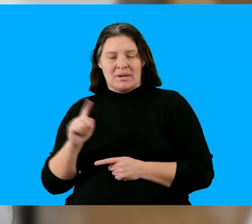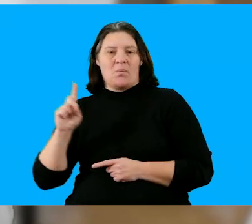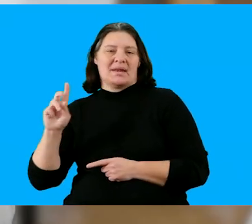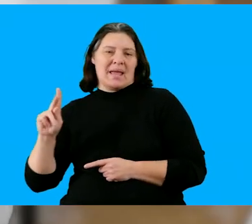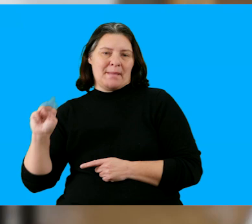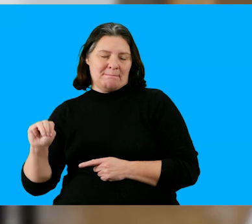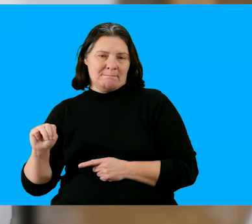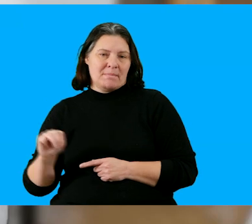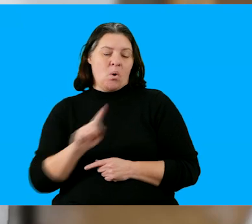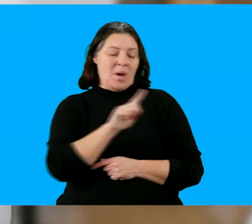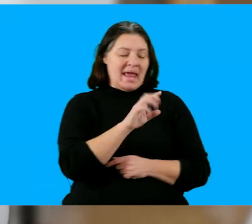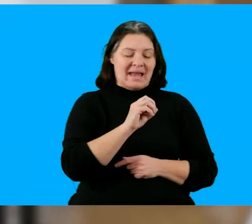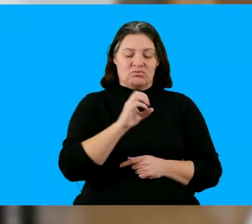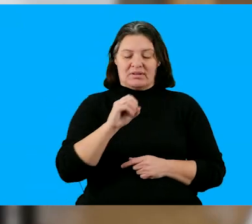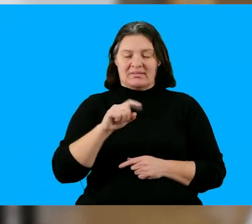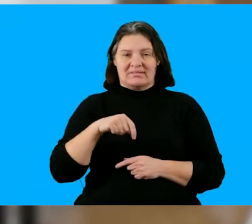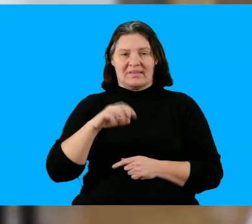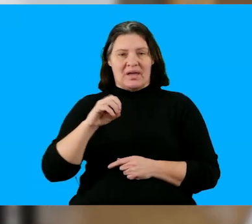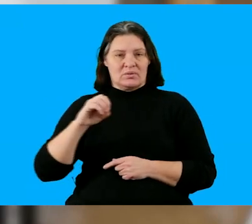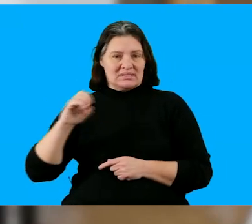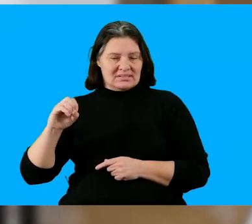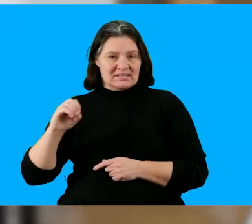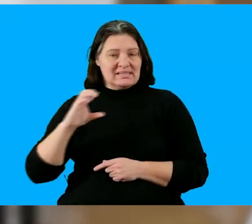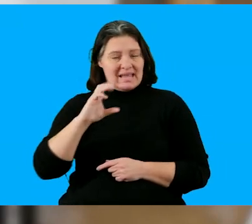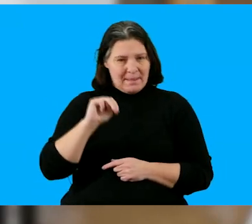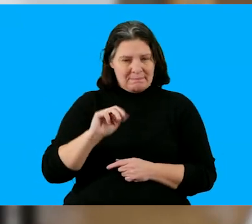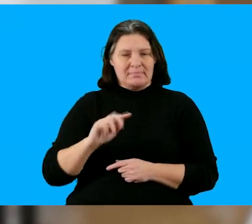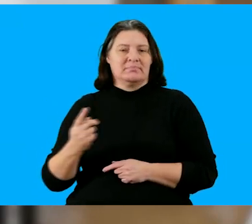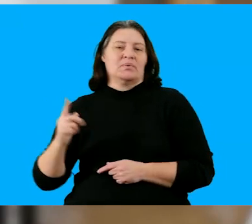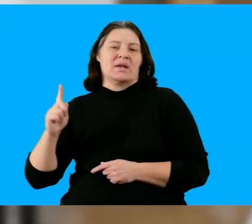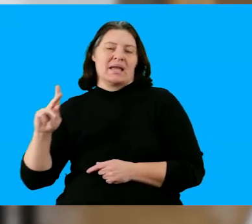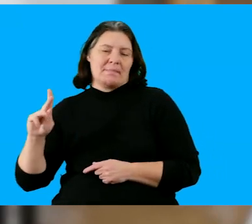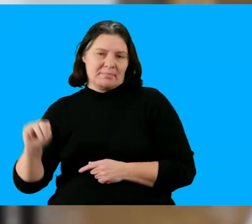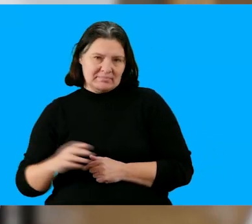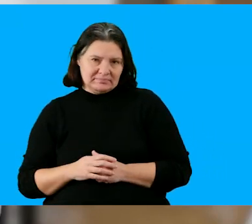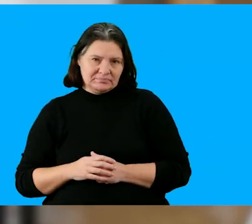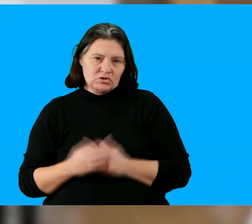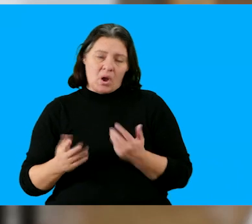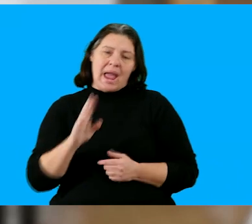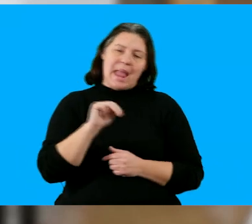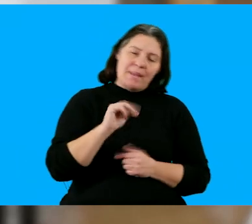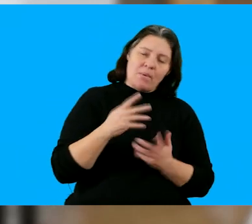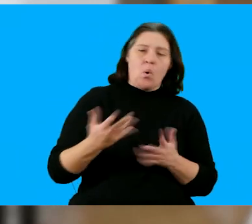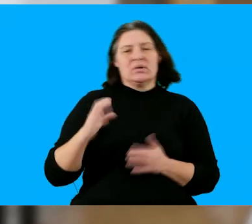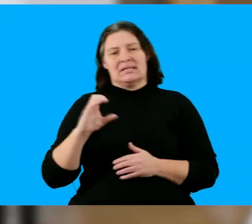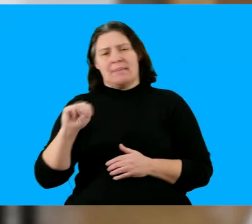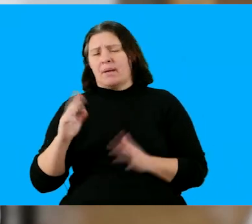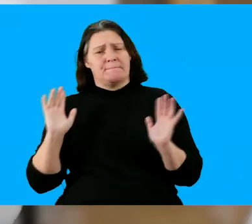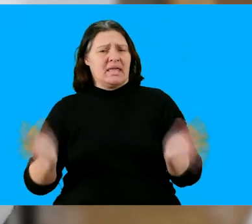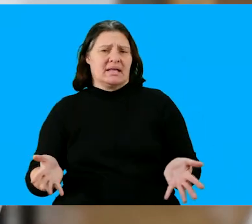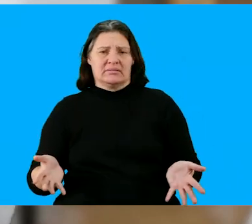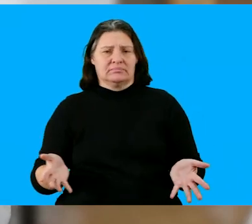find this easy because on your ruler, remember there are only 2 sides. It can either be millimeters or we can ask you to measure in